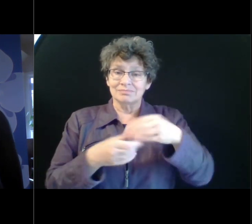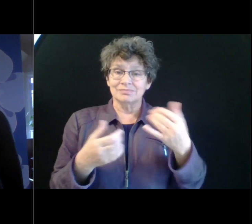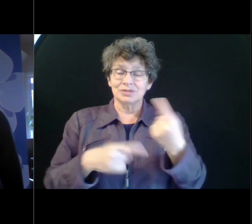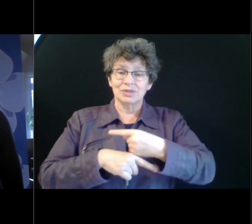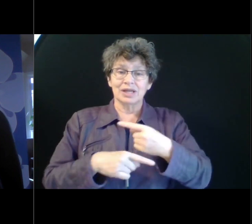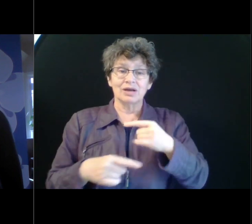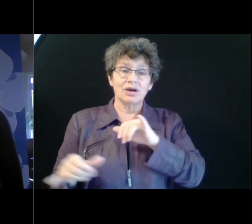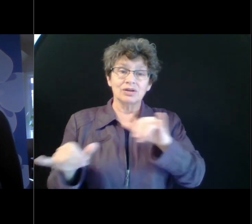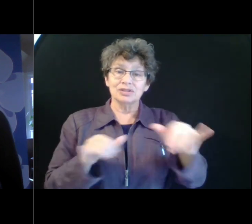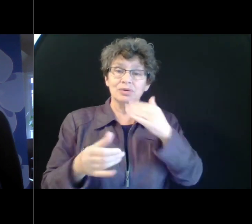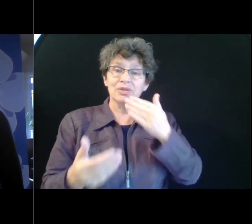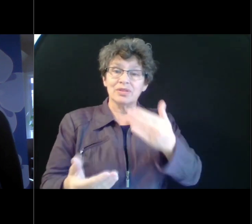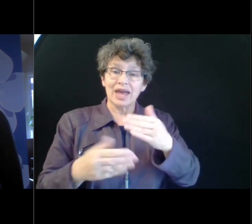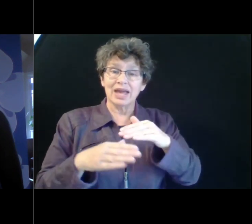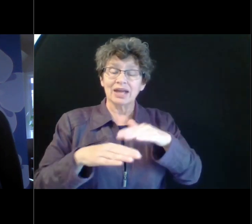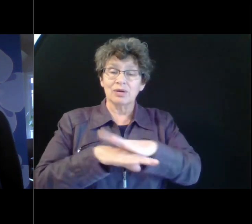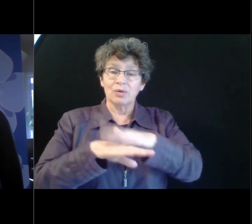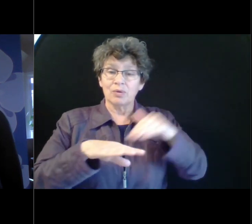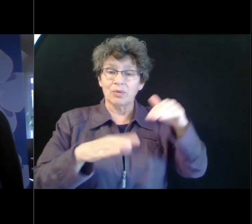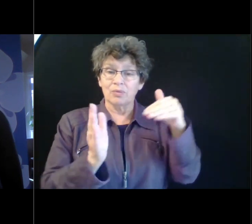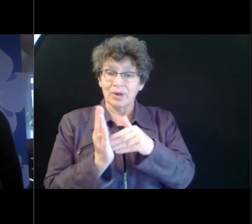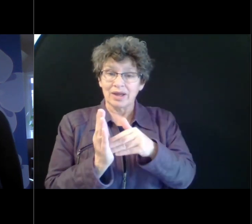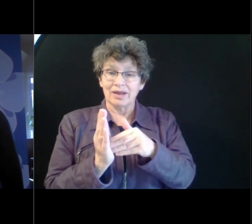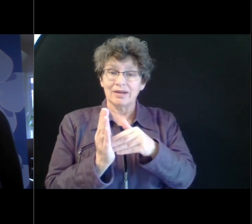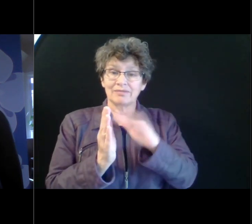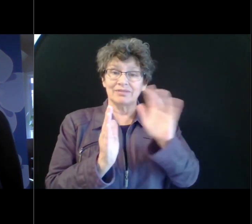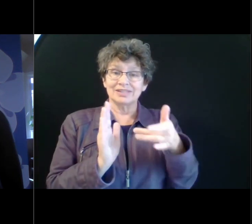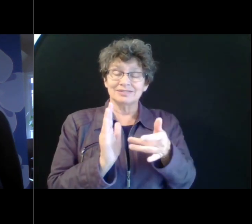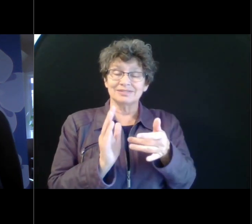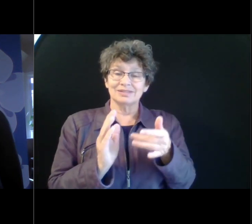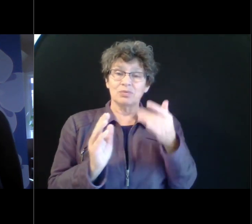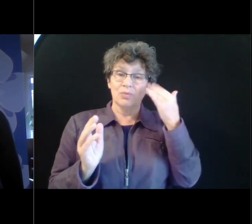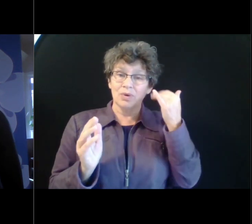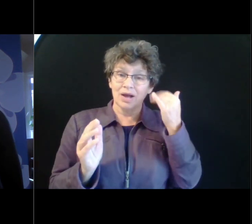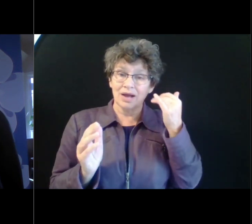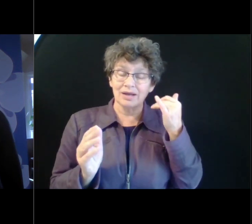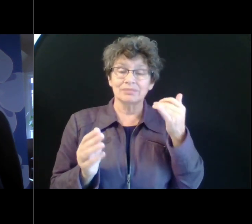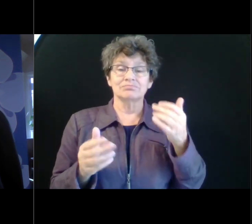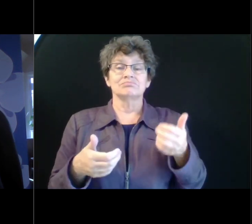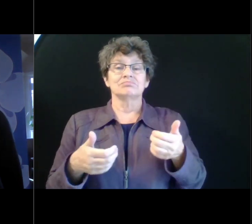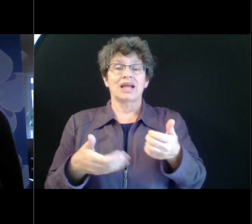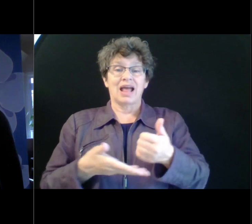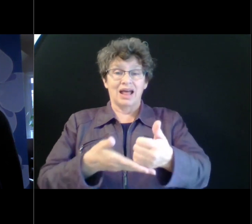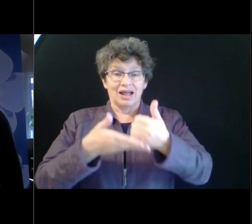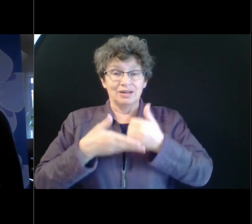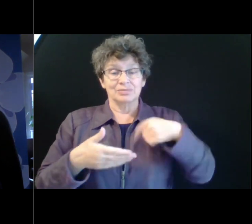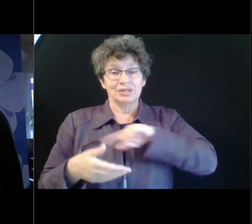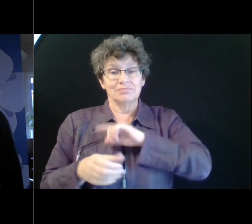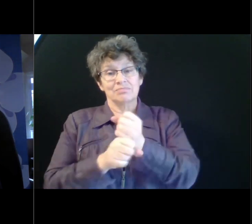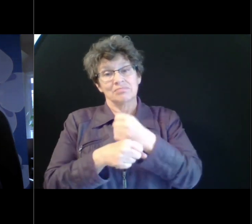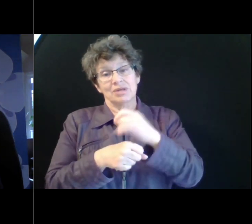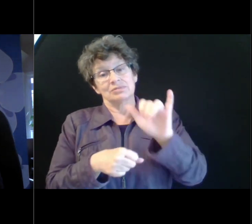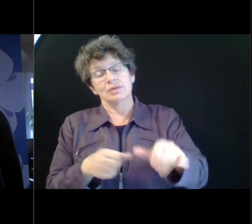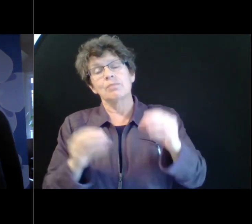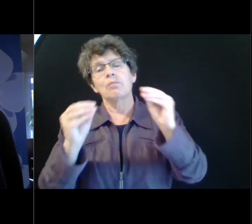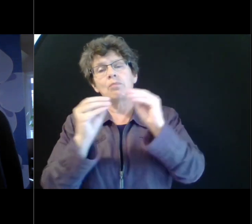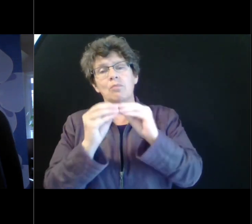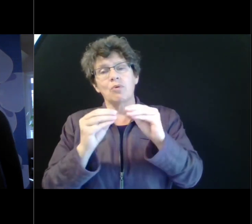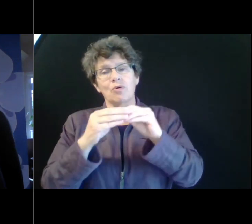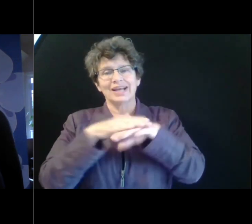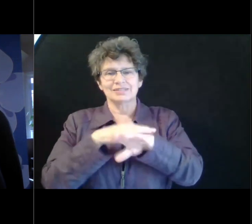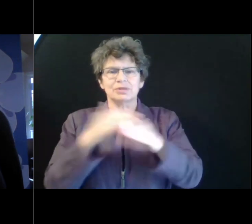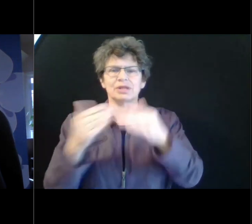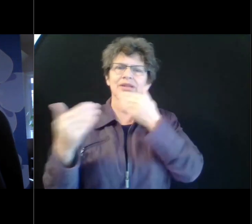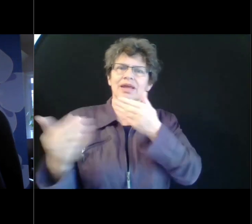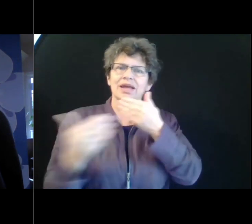thank Wavefront Center for Communication Accessibility to help us make this event more accessible. And thank you so much for all